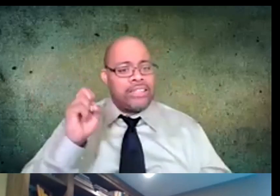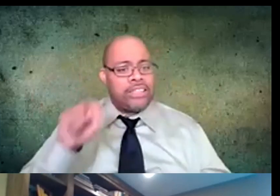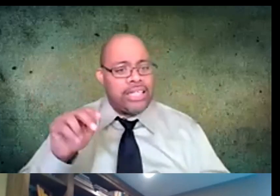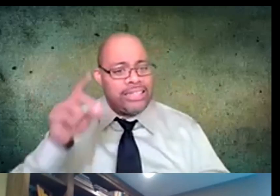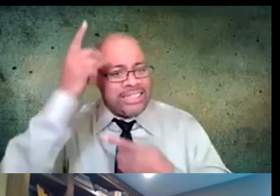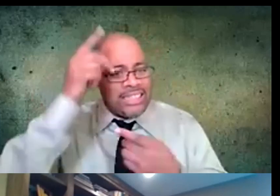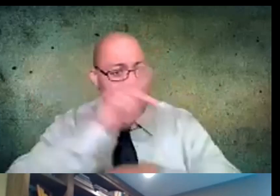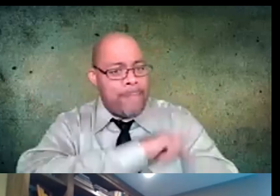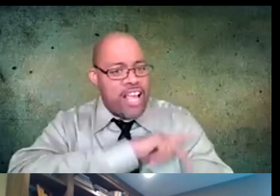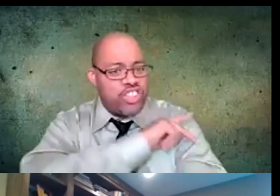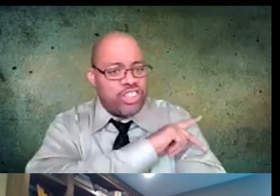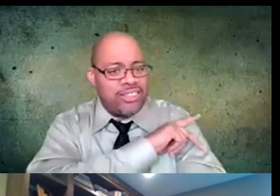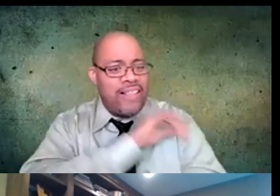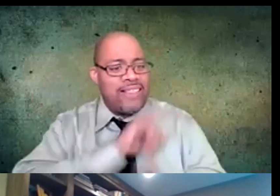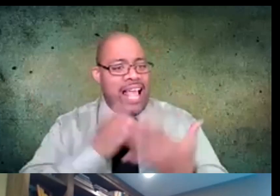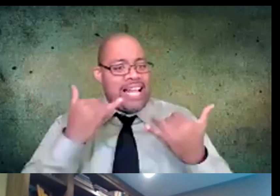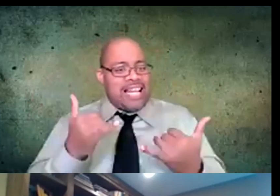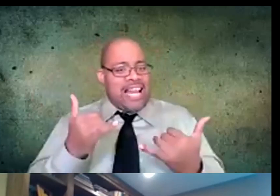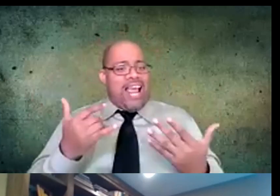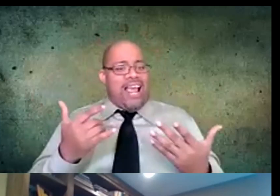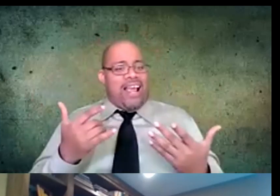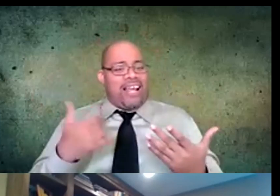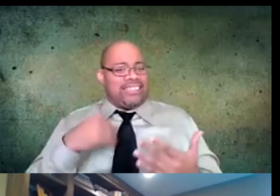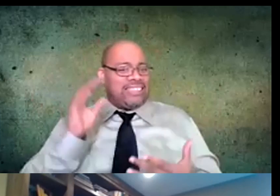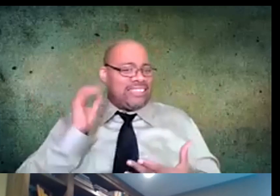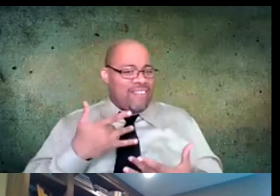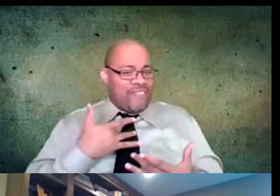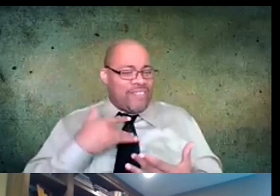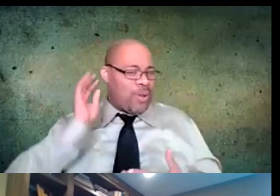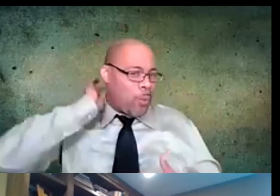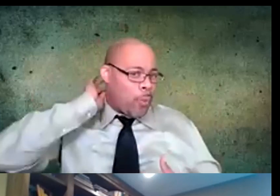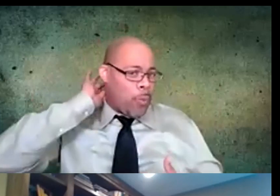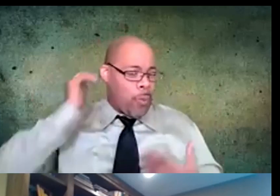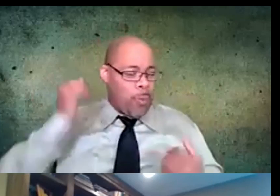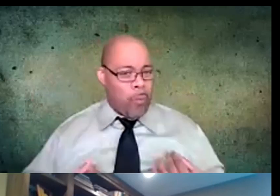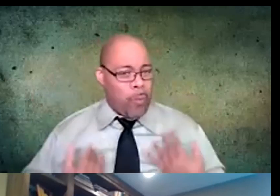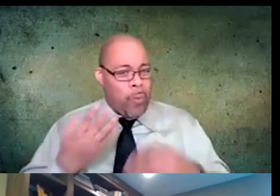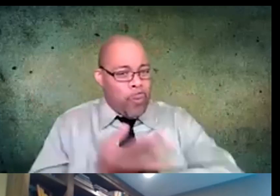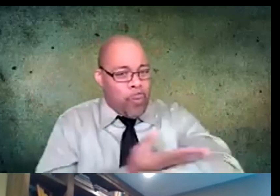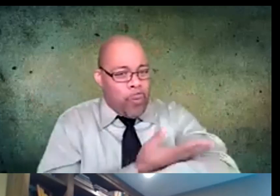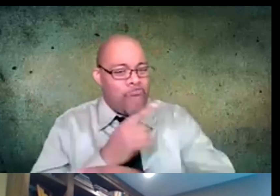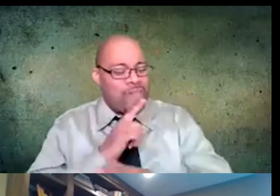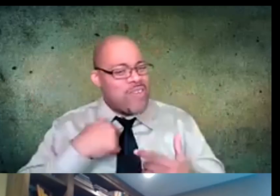patients. That, like, even now it's like the hair on on the back of my neck stood up. It was just like